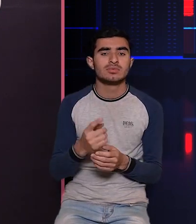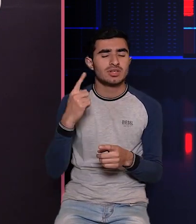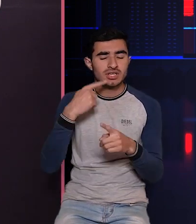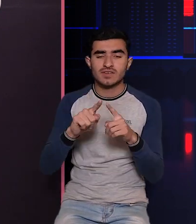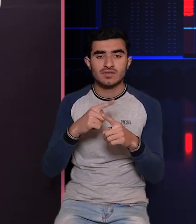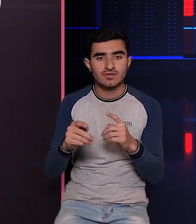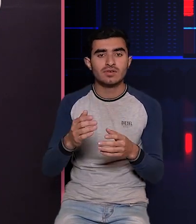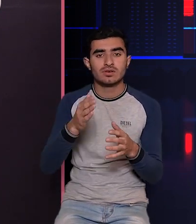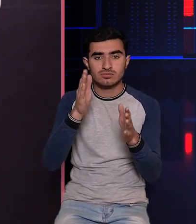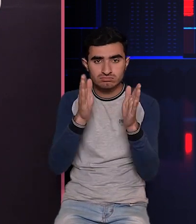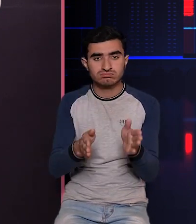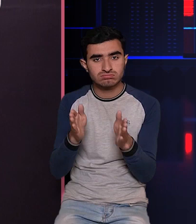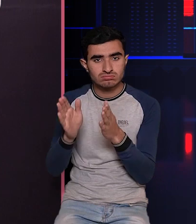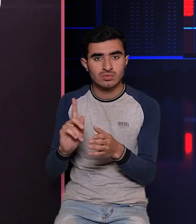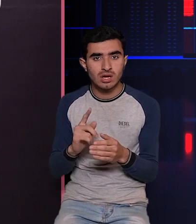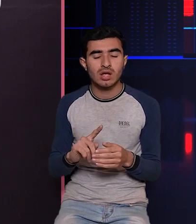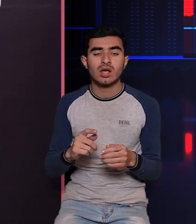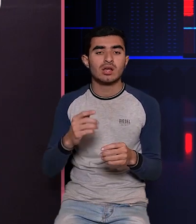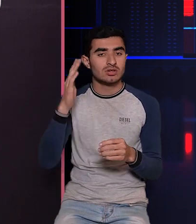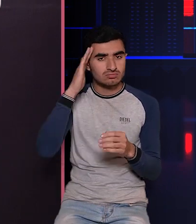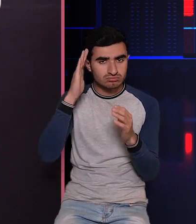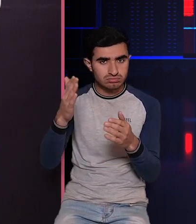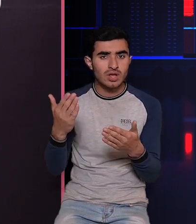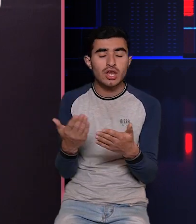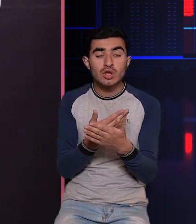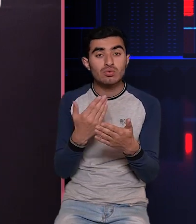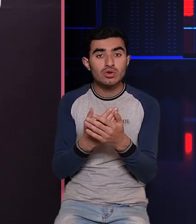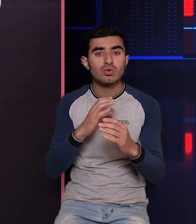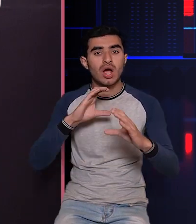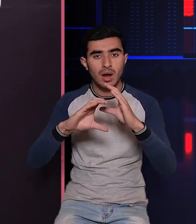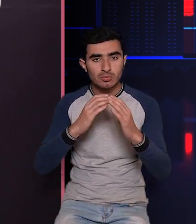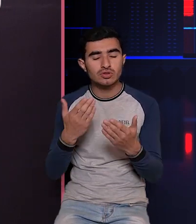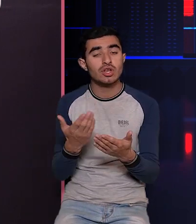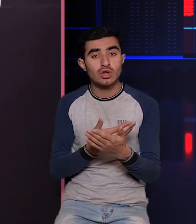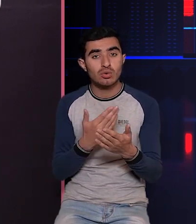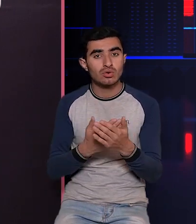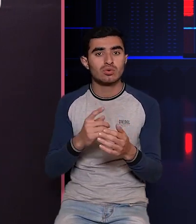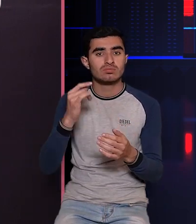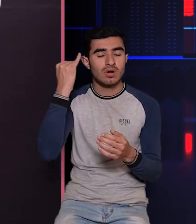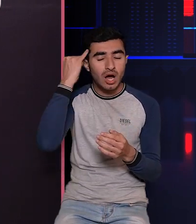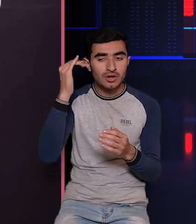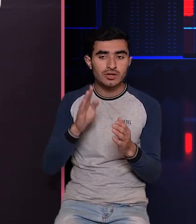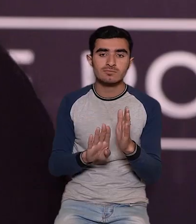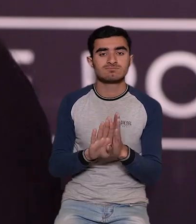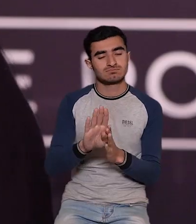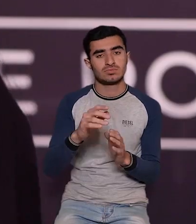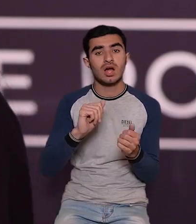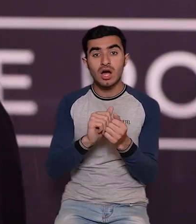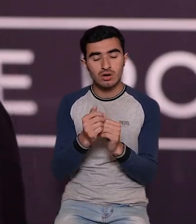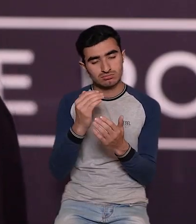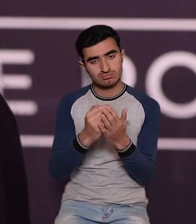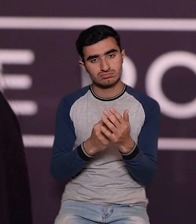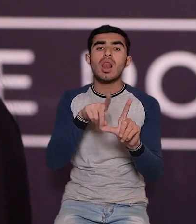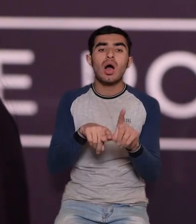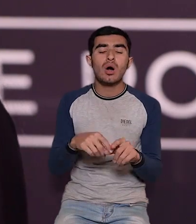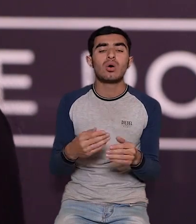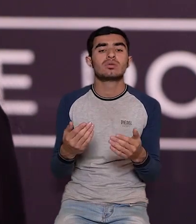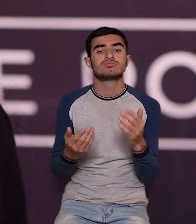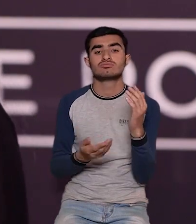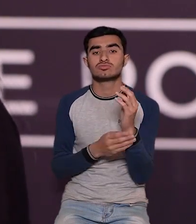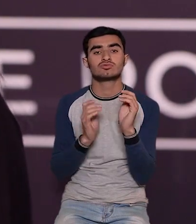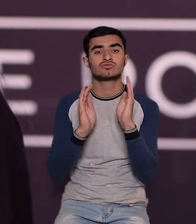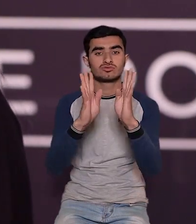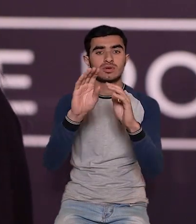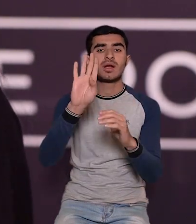disciplines take us to new channels of communication and delivery. The Lahore Biennale, it's